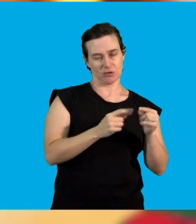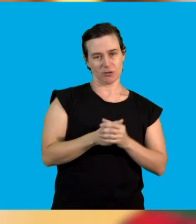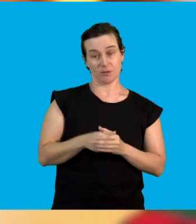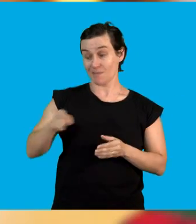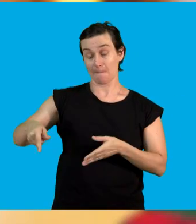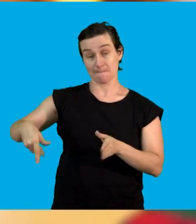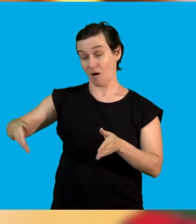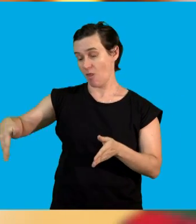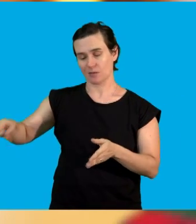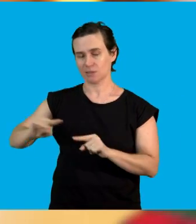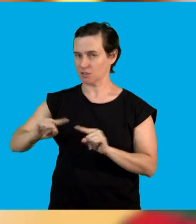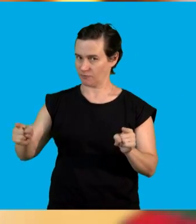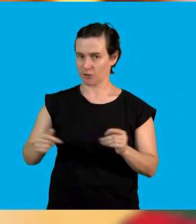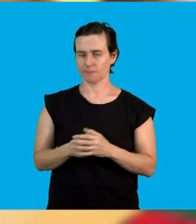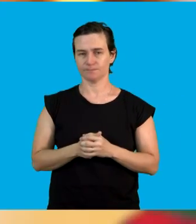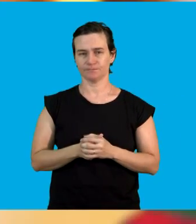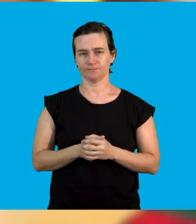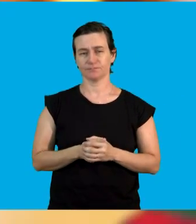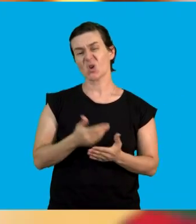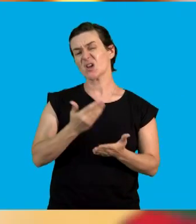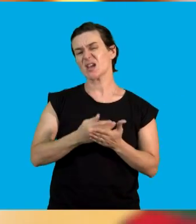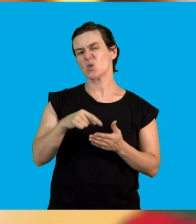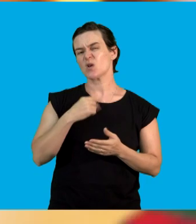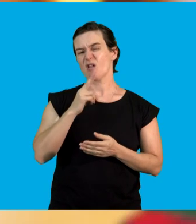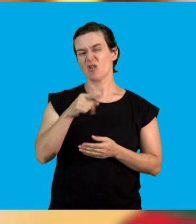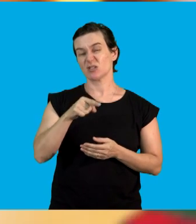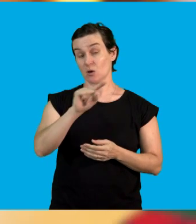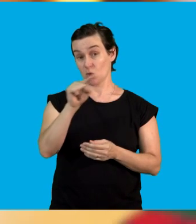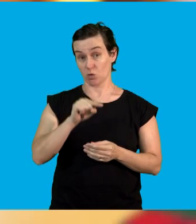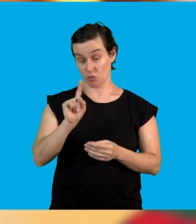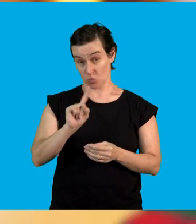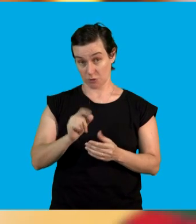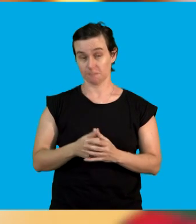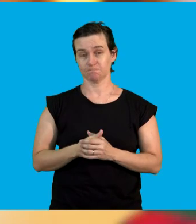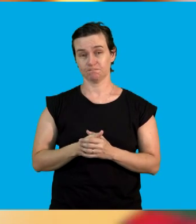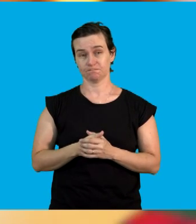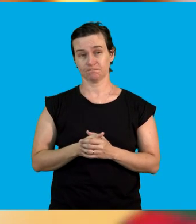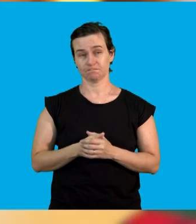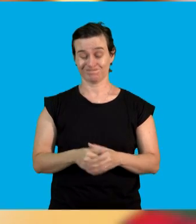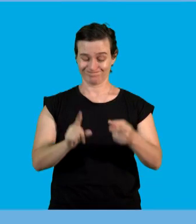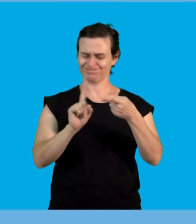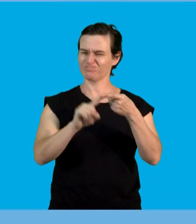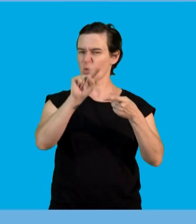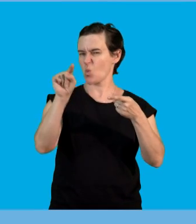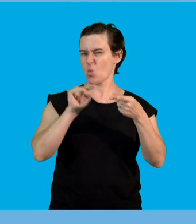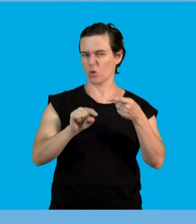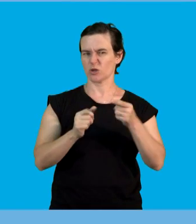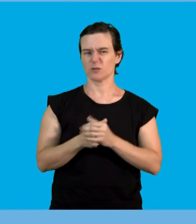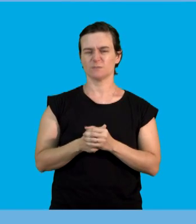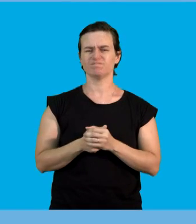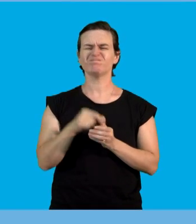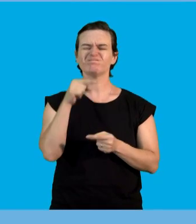this information that we know, can we then be able to answer the information or these questions that are given to us? The first question